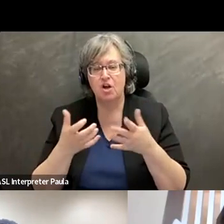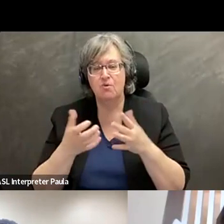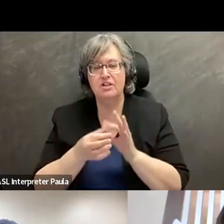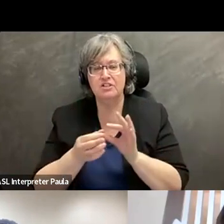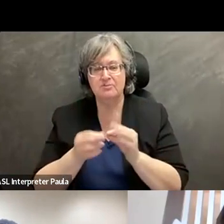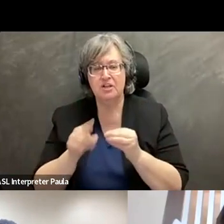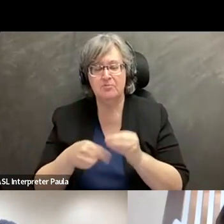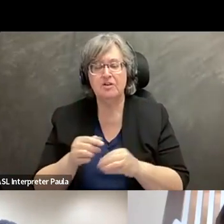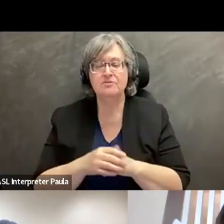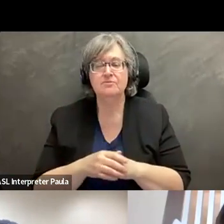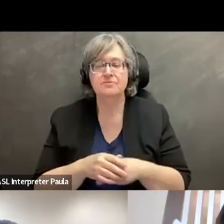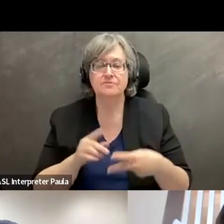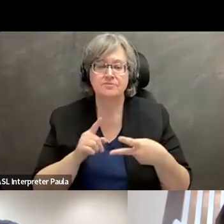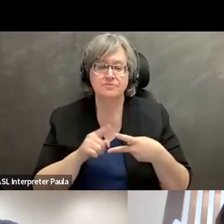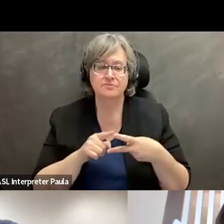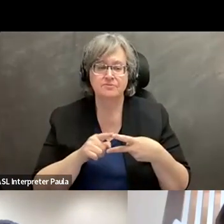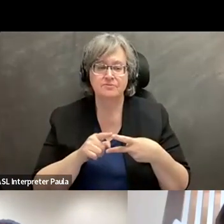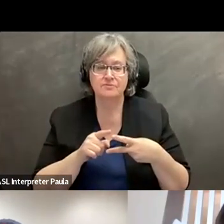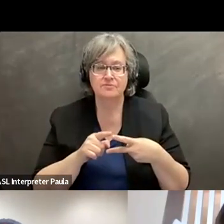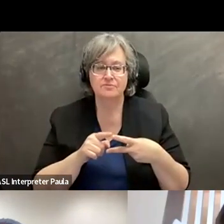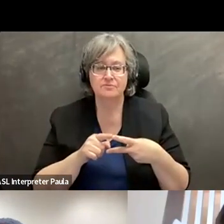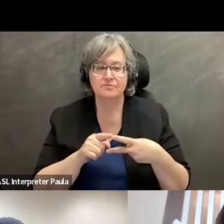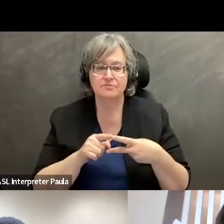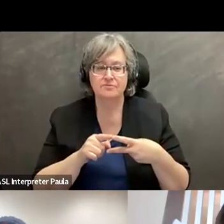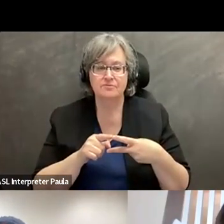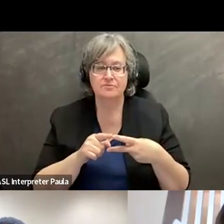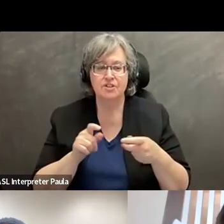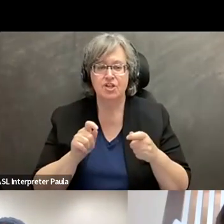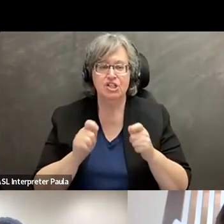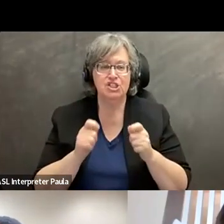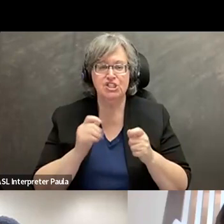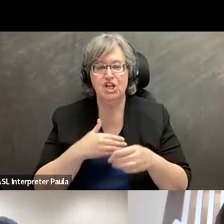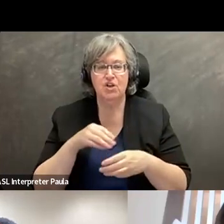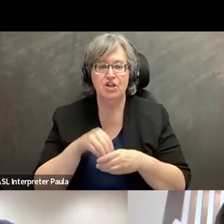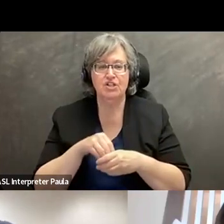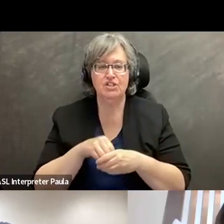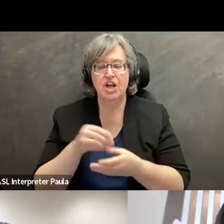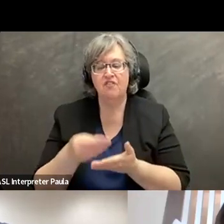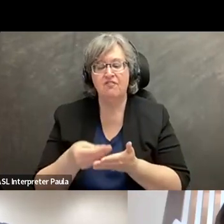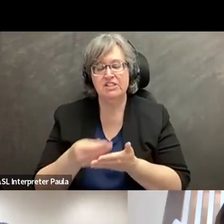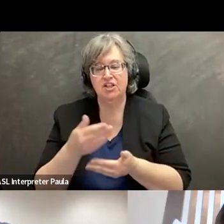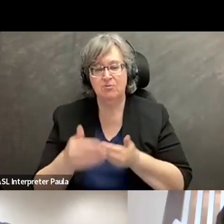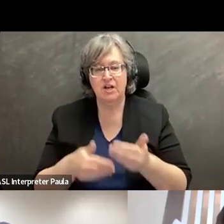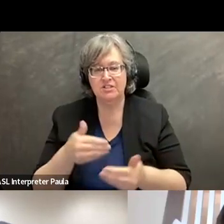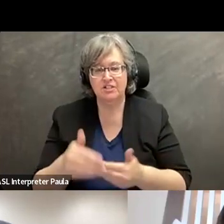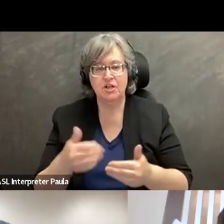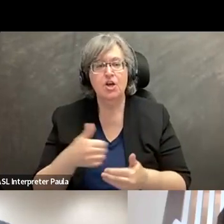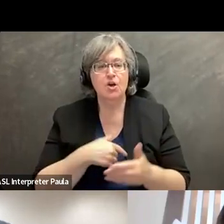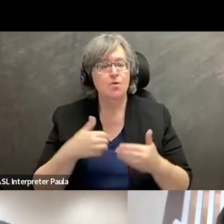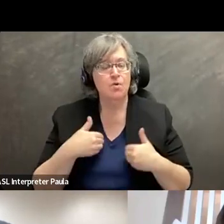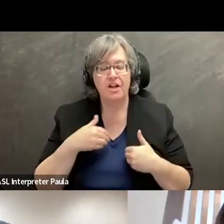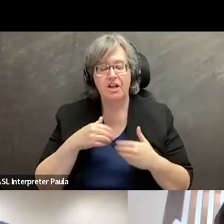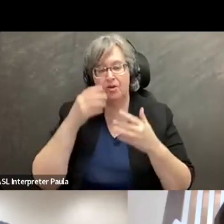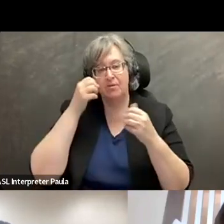to. One was just kind of adjusting our internal fiscal processes. So we had this